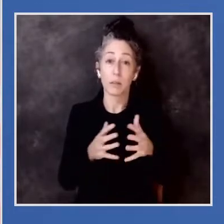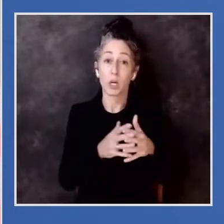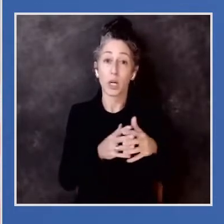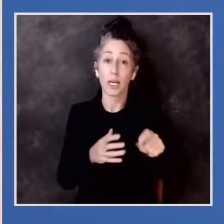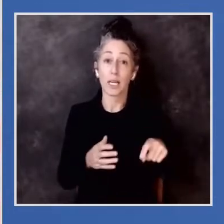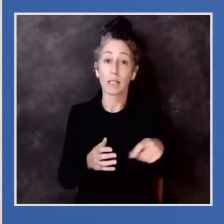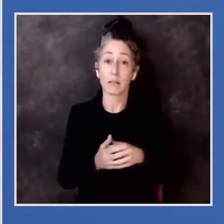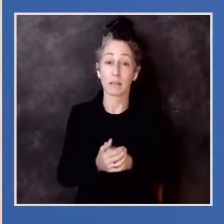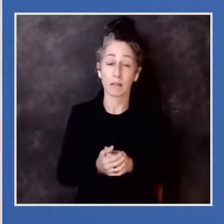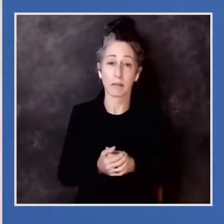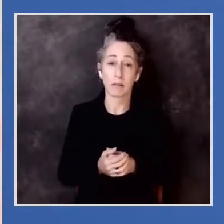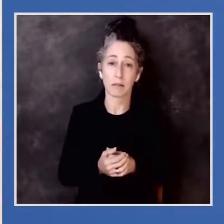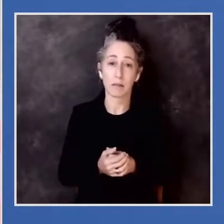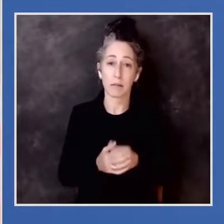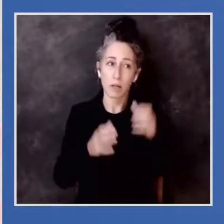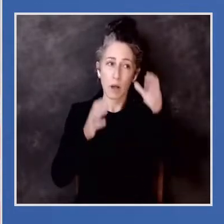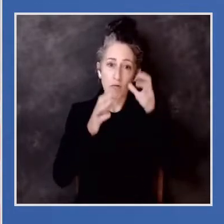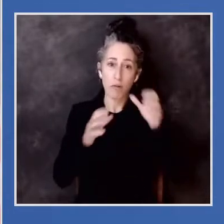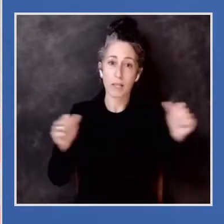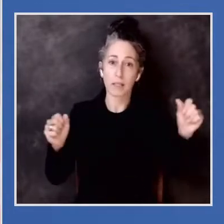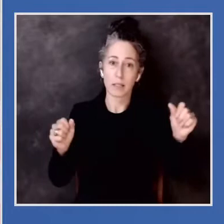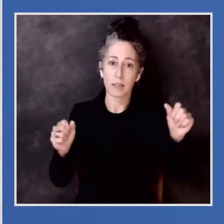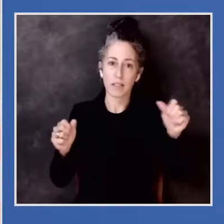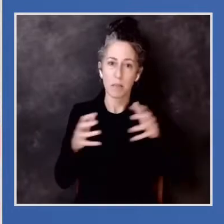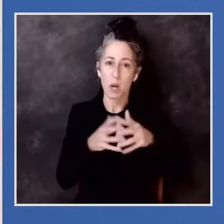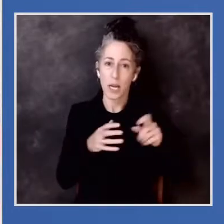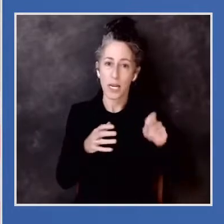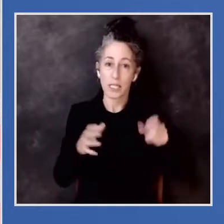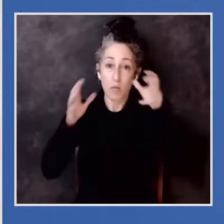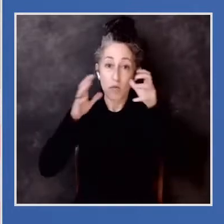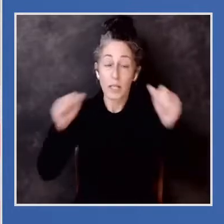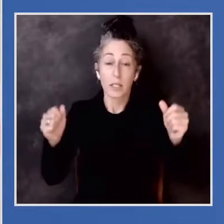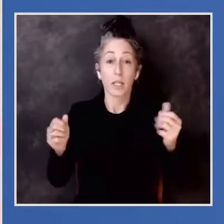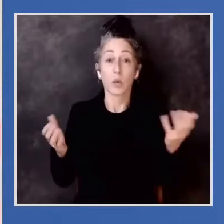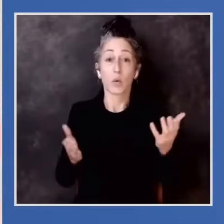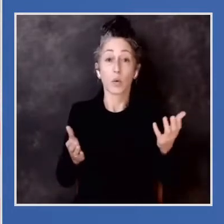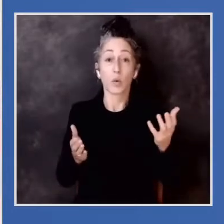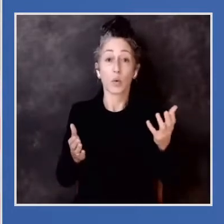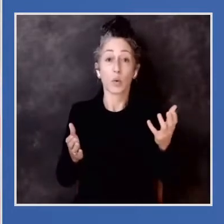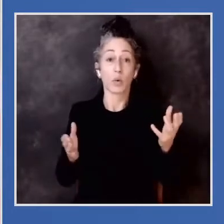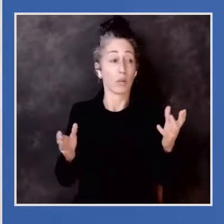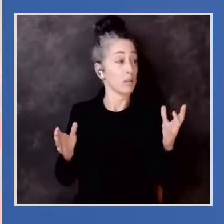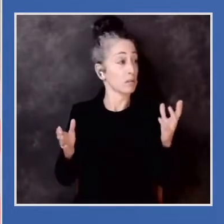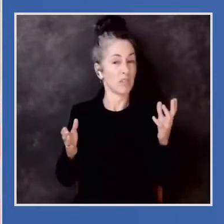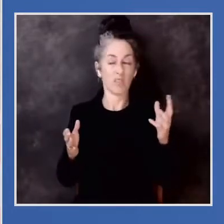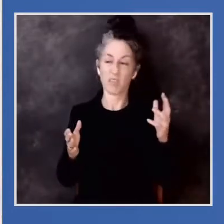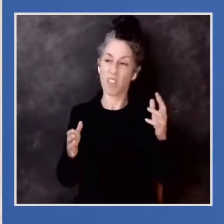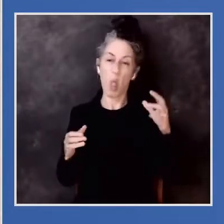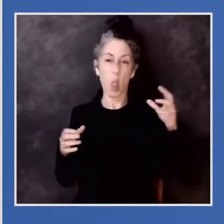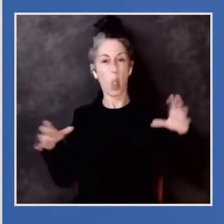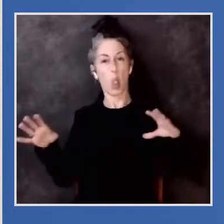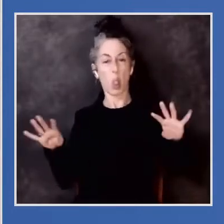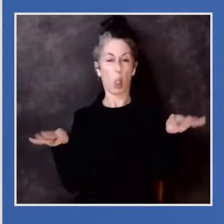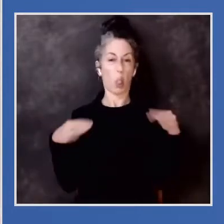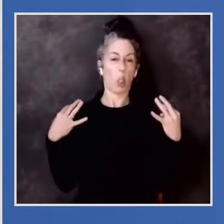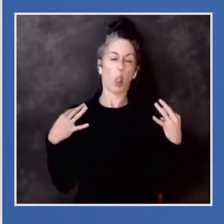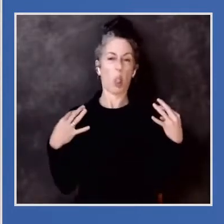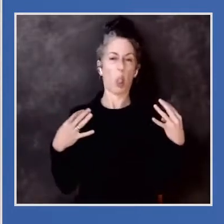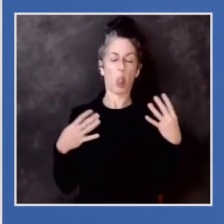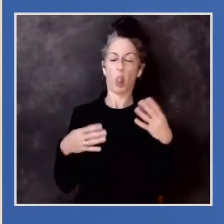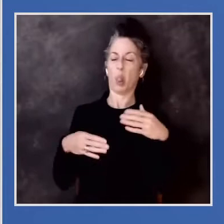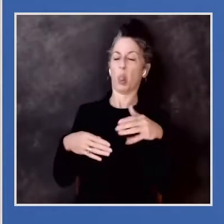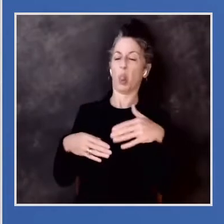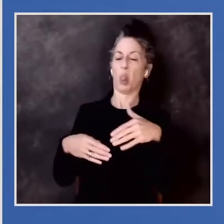is not in it for himself, but for others. A president who doesn't divide us, but unites us. A